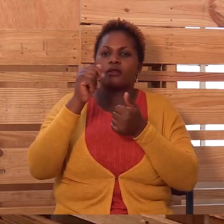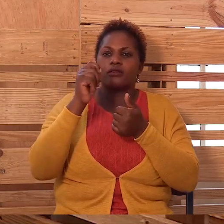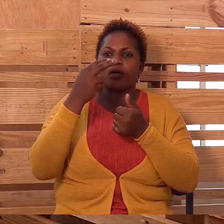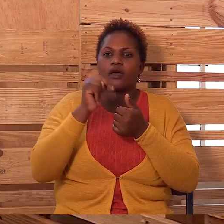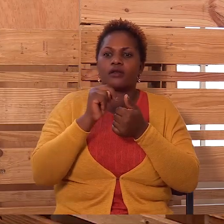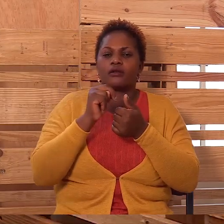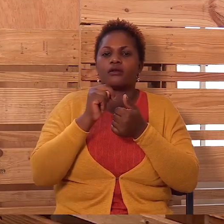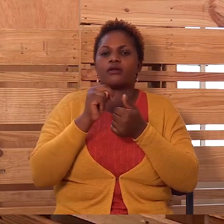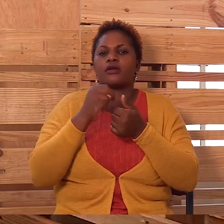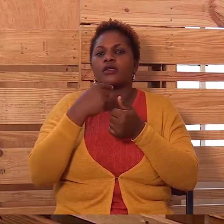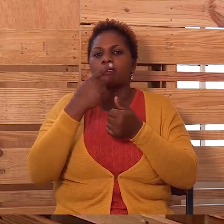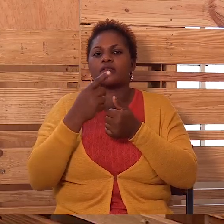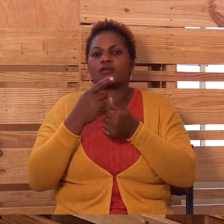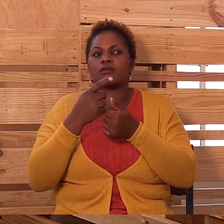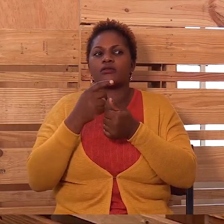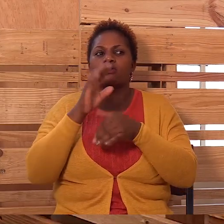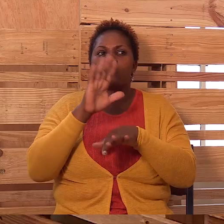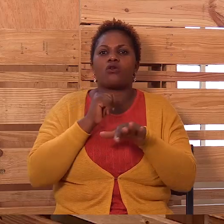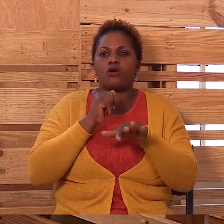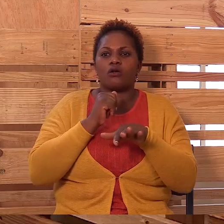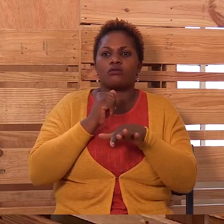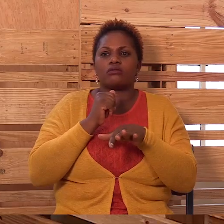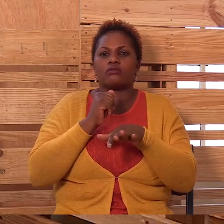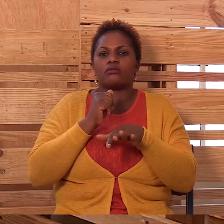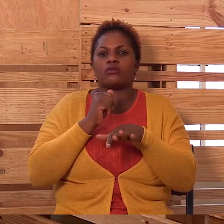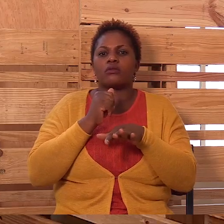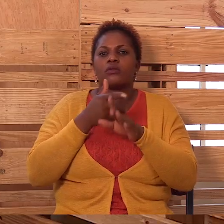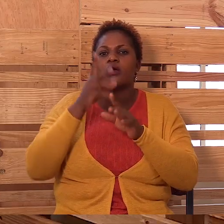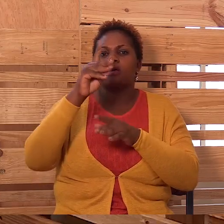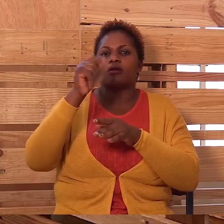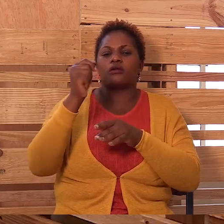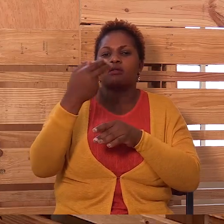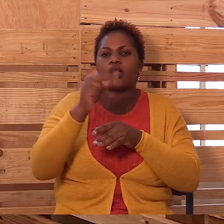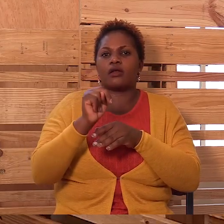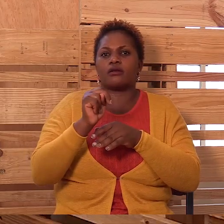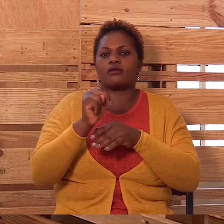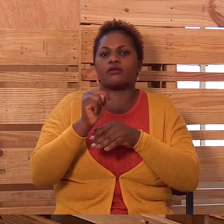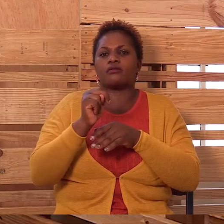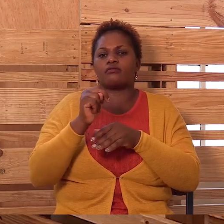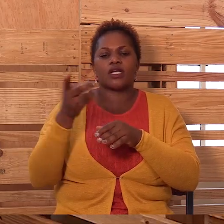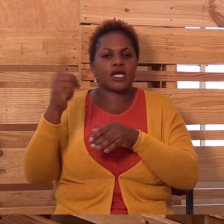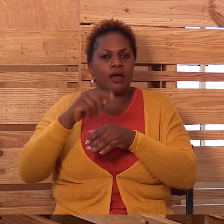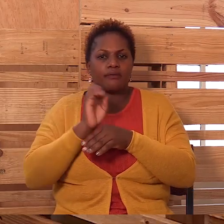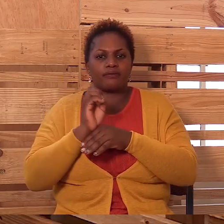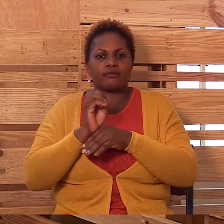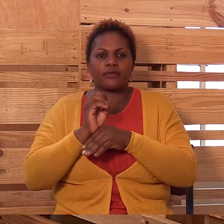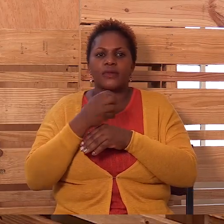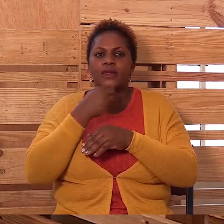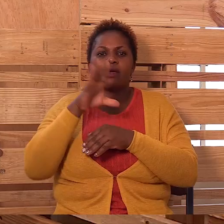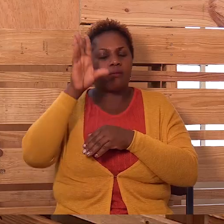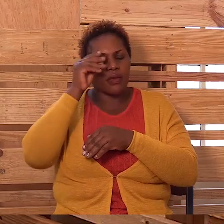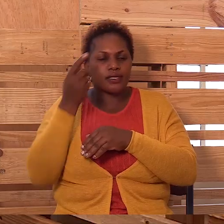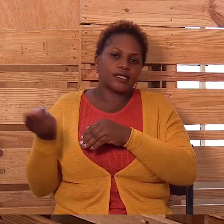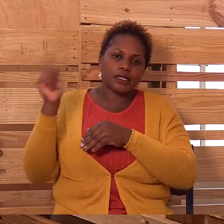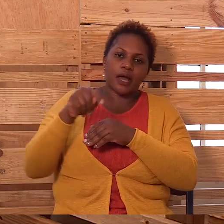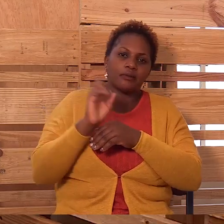out to Dathan and Abiram. He said, "Dathan and Abiram, go and call them to come." But Dathan and Abiram, they said, "We are not coming.